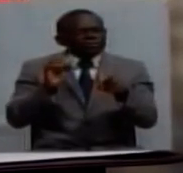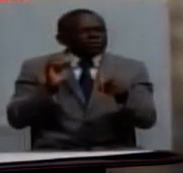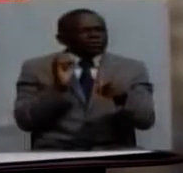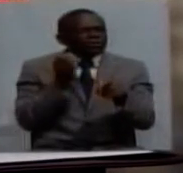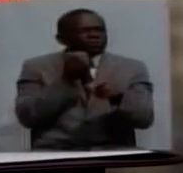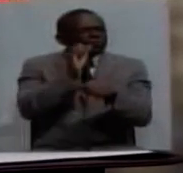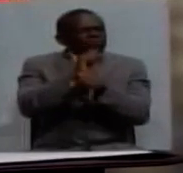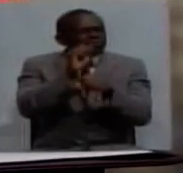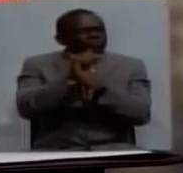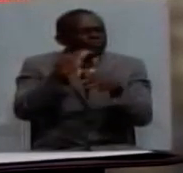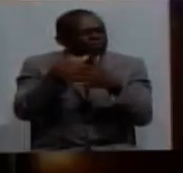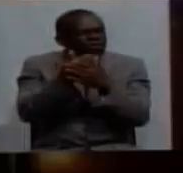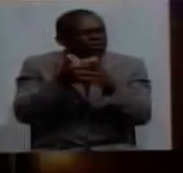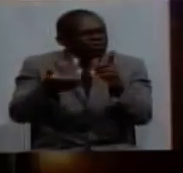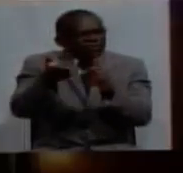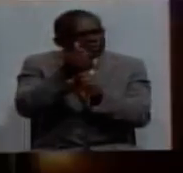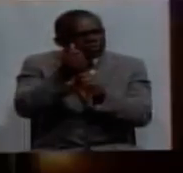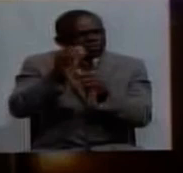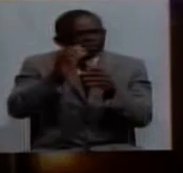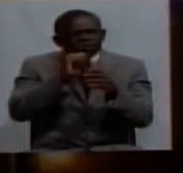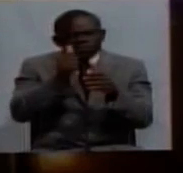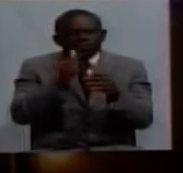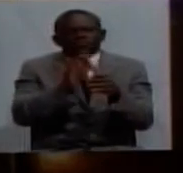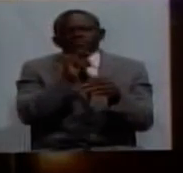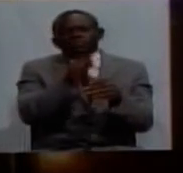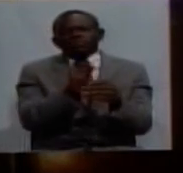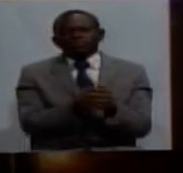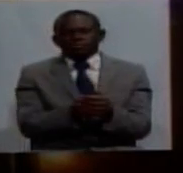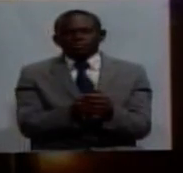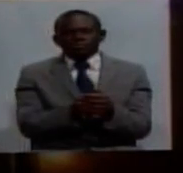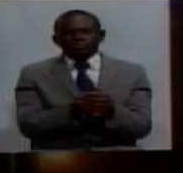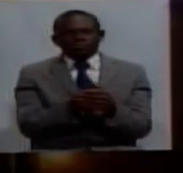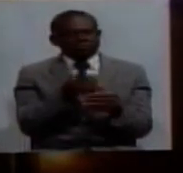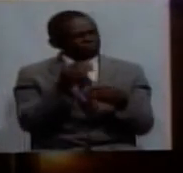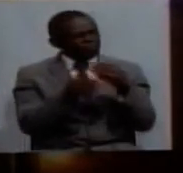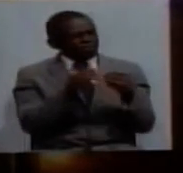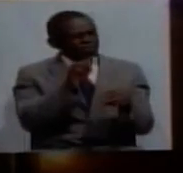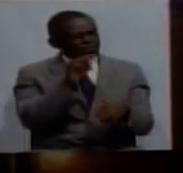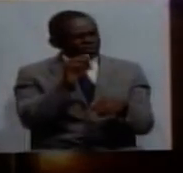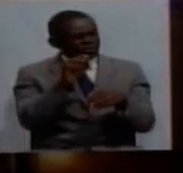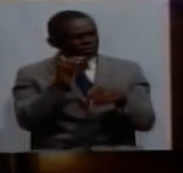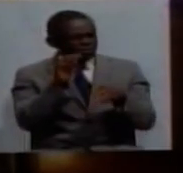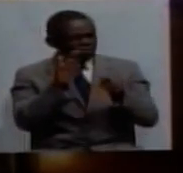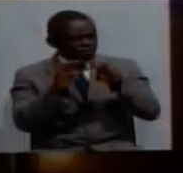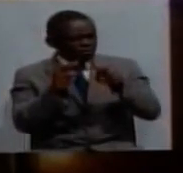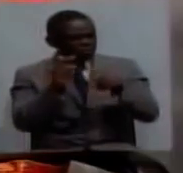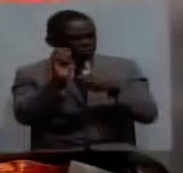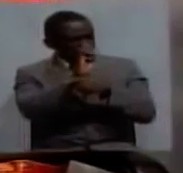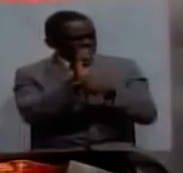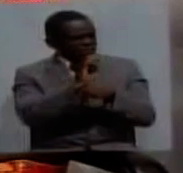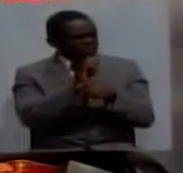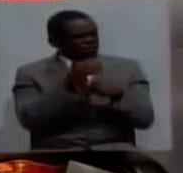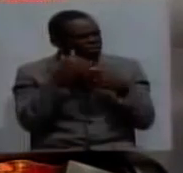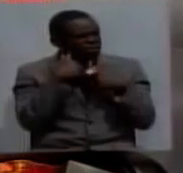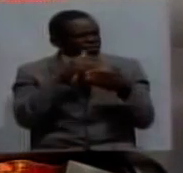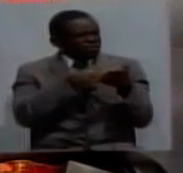7th National Development This could be a response to what you might call a weakness in monitoring and evaluation? A weakness indeed in monitoring